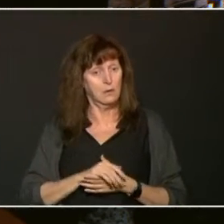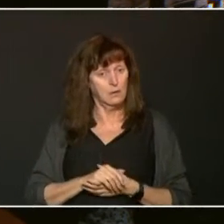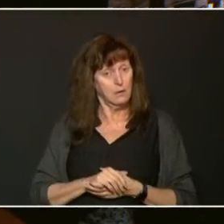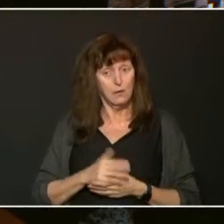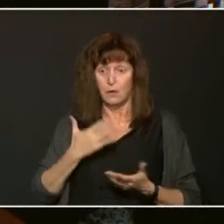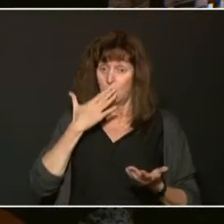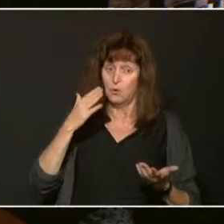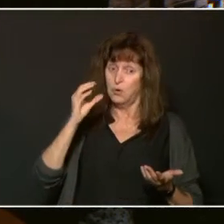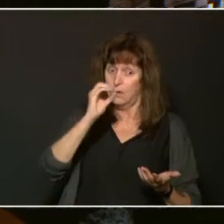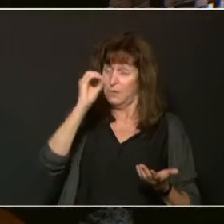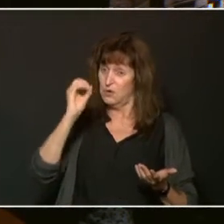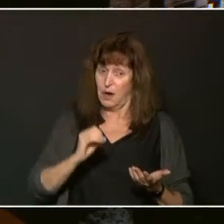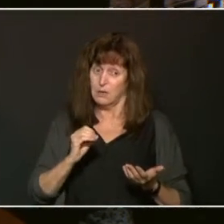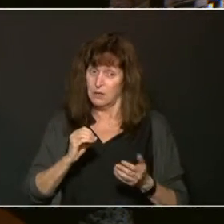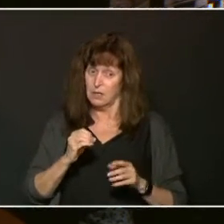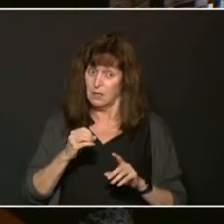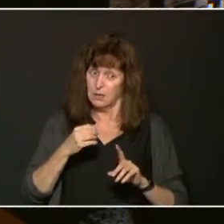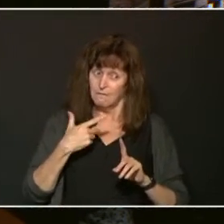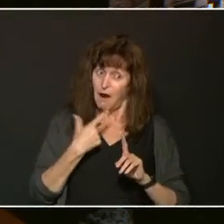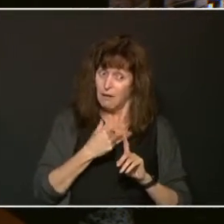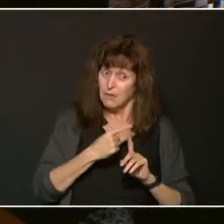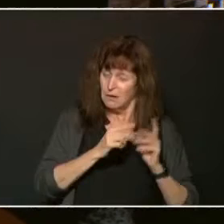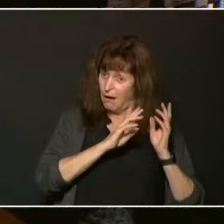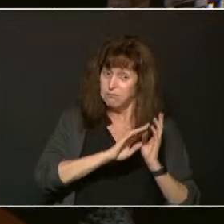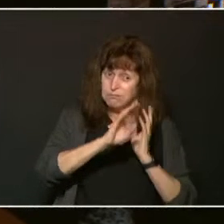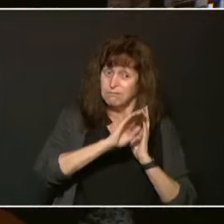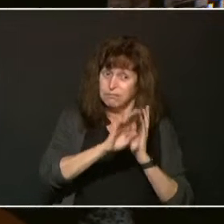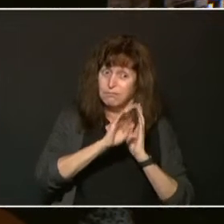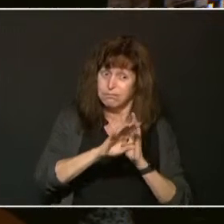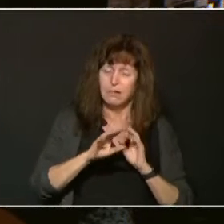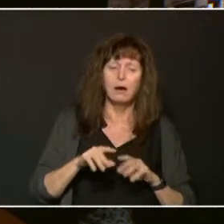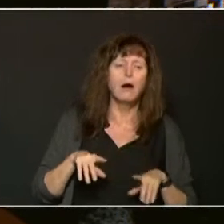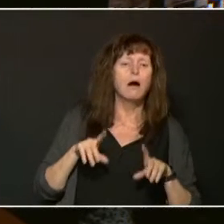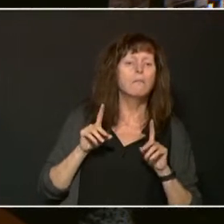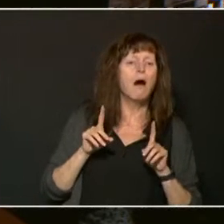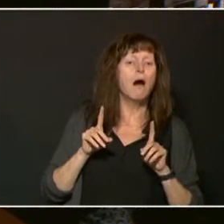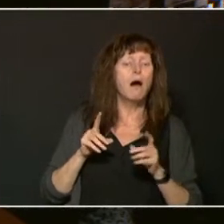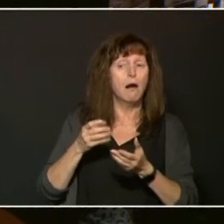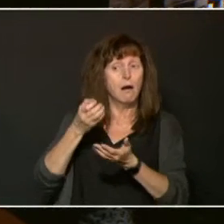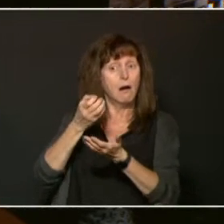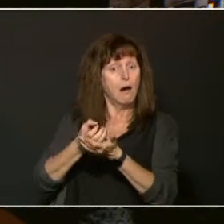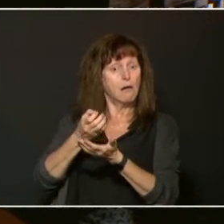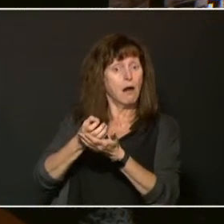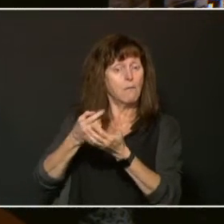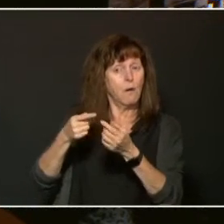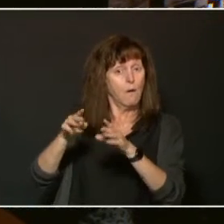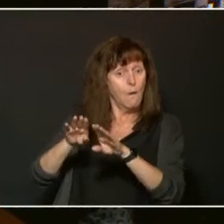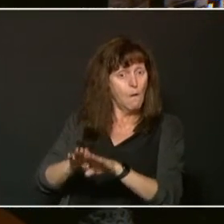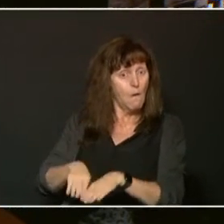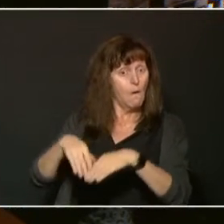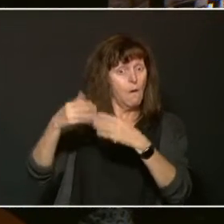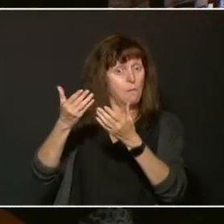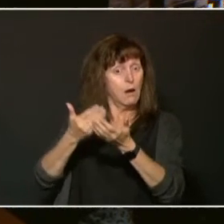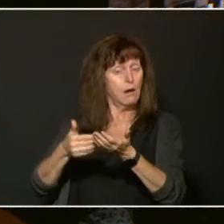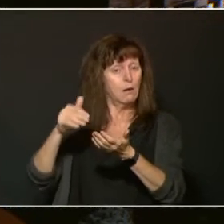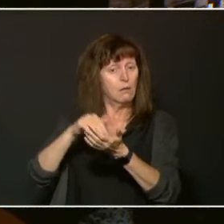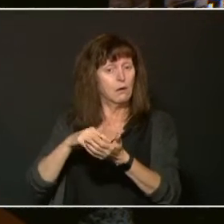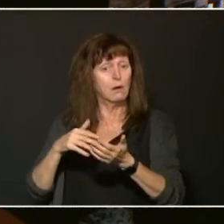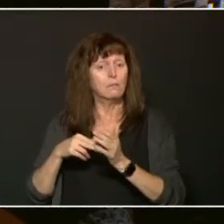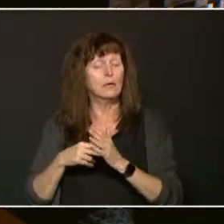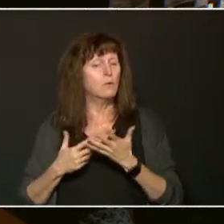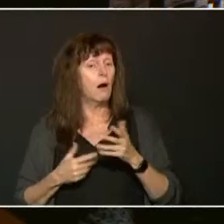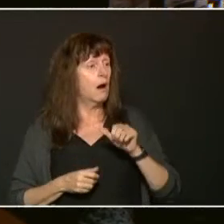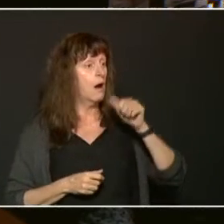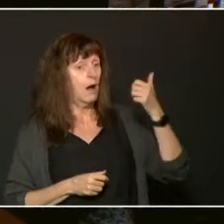once the economy opens up and people come in from other provinces, will there be a concern of not having a vaccine passport and not knowing who